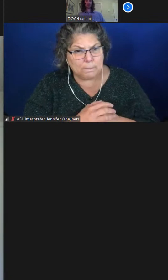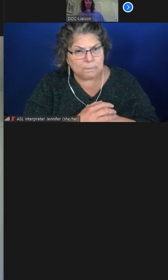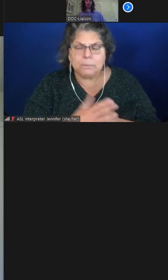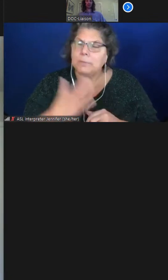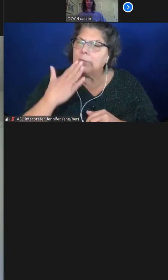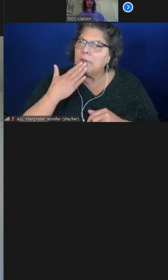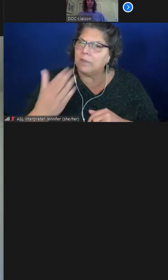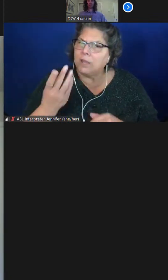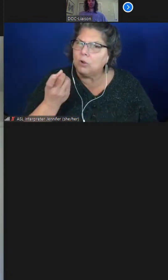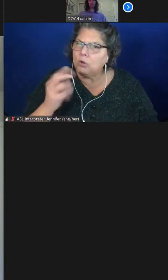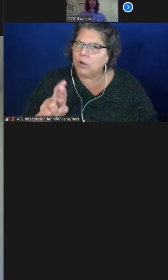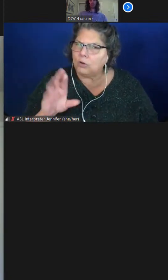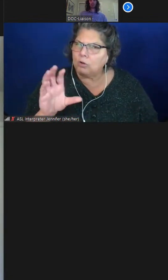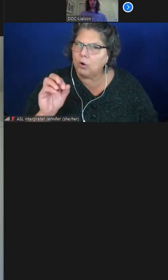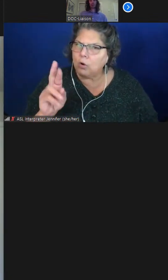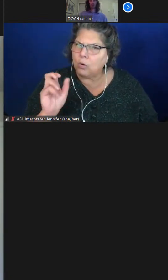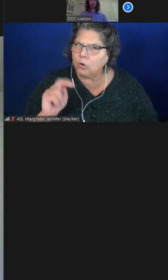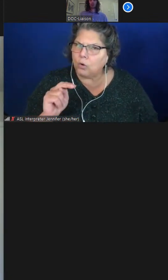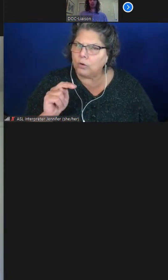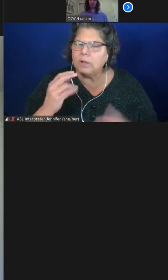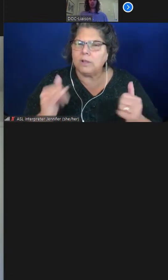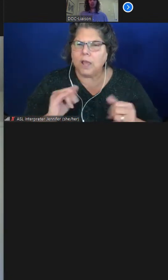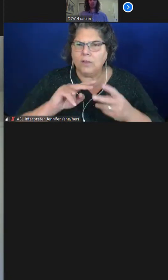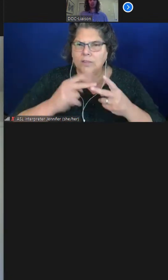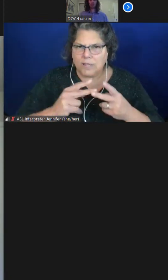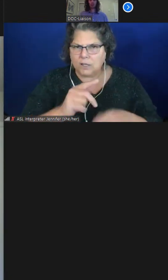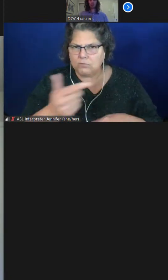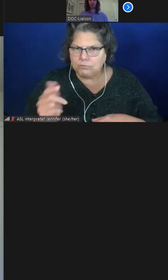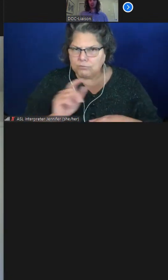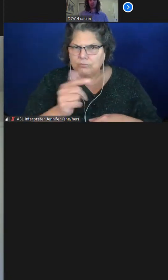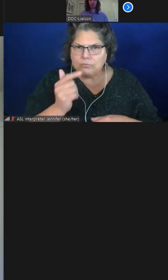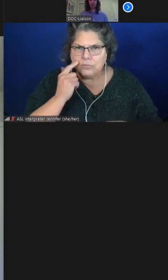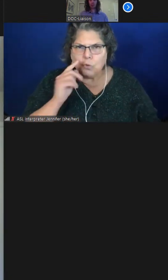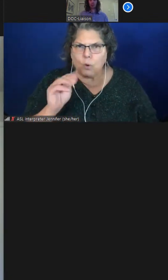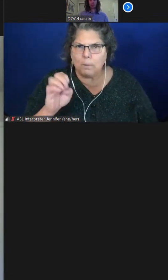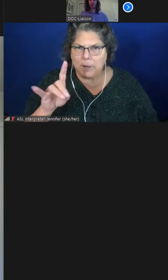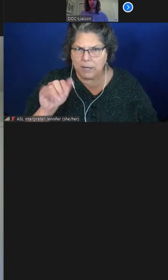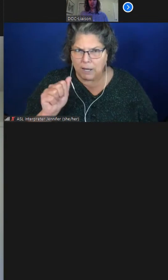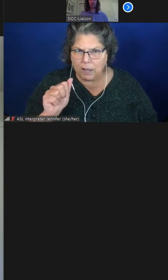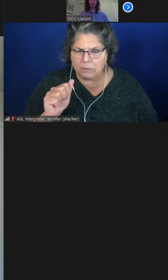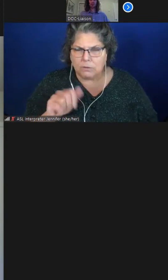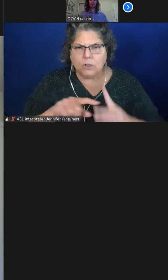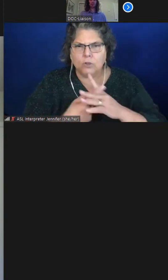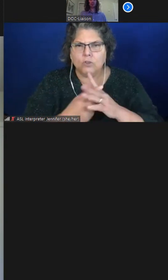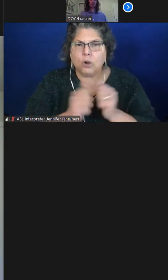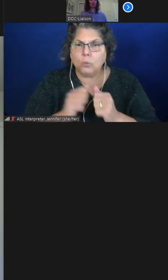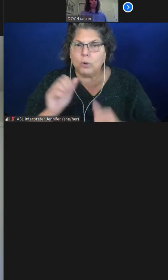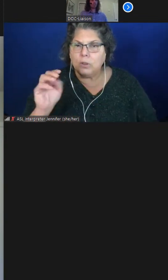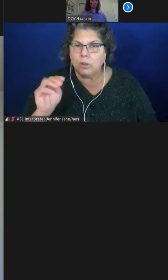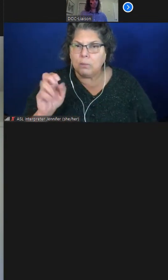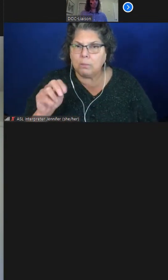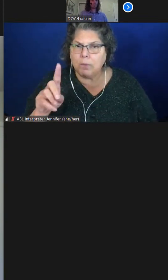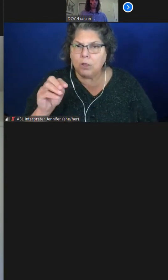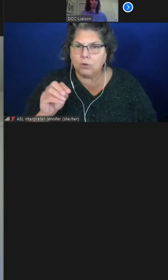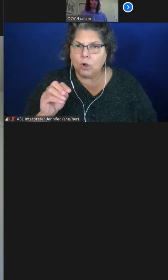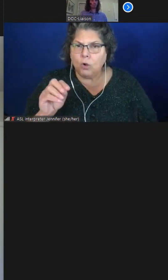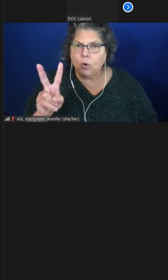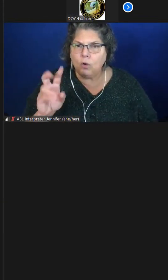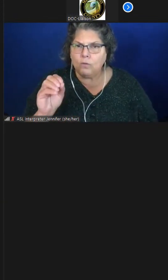Thank you, Dr. Coren. So let's move into round 2 for some media questions and begin with Mendocino Voice.